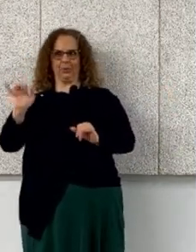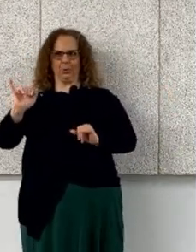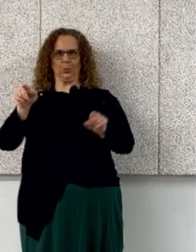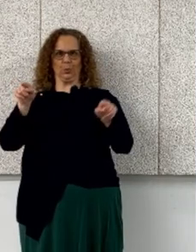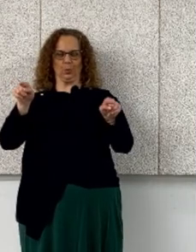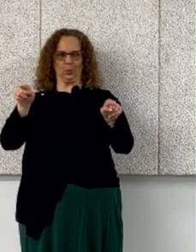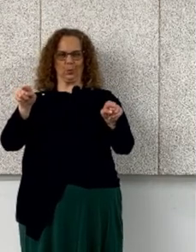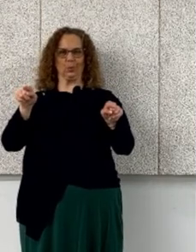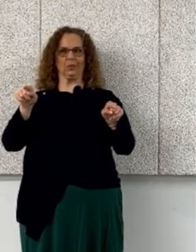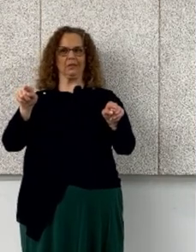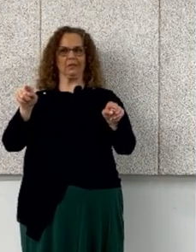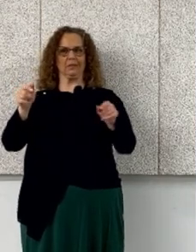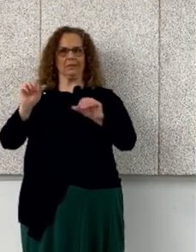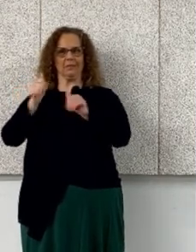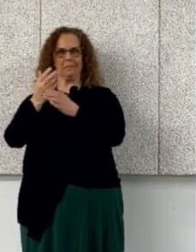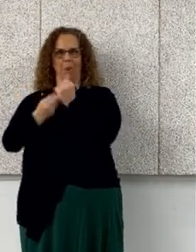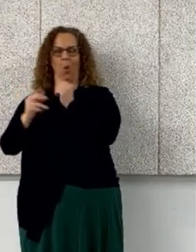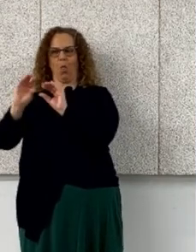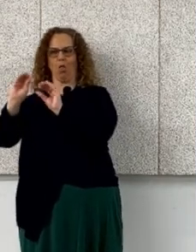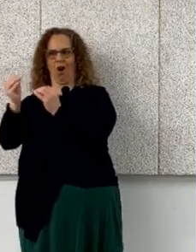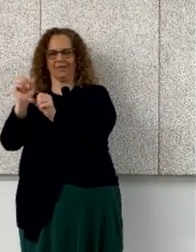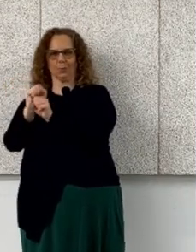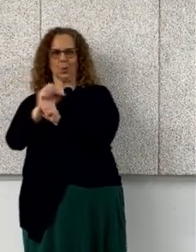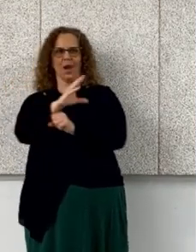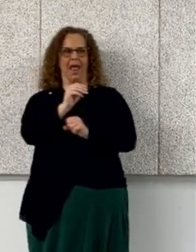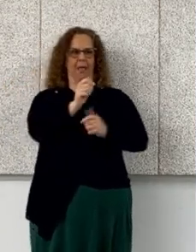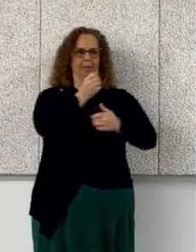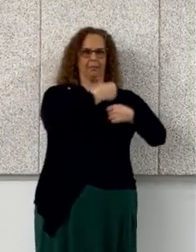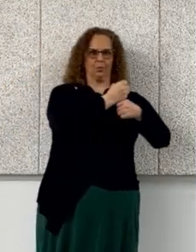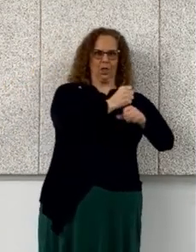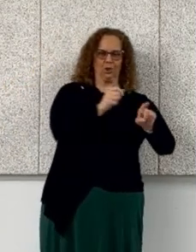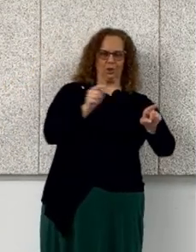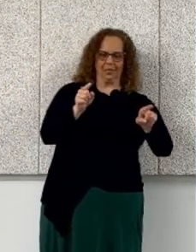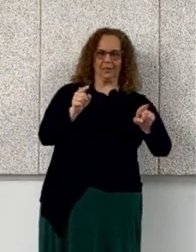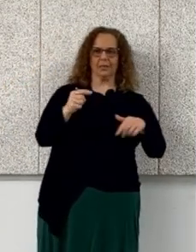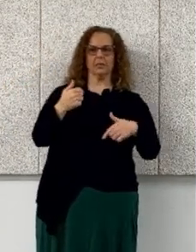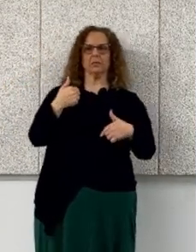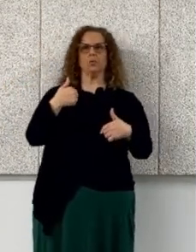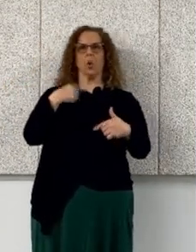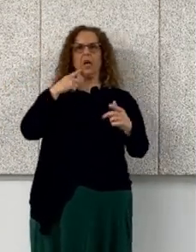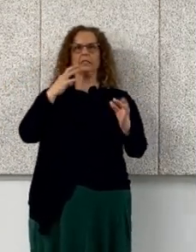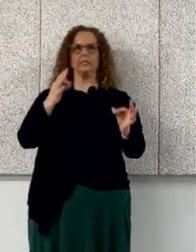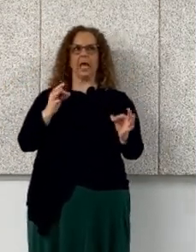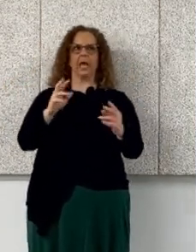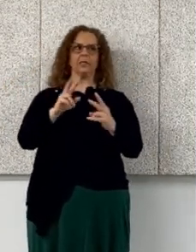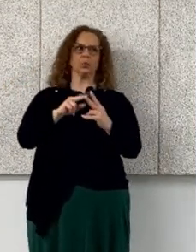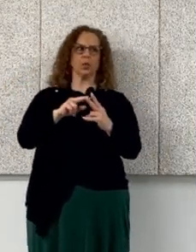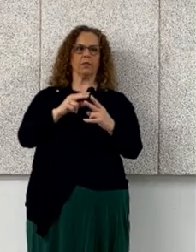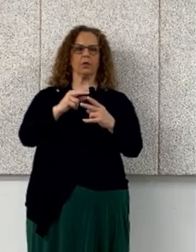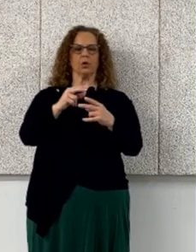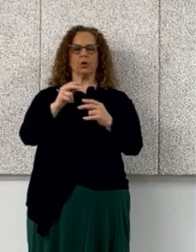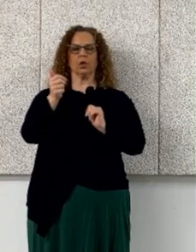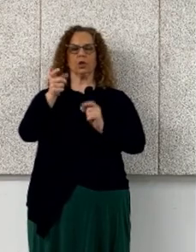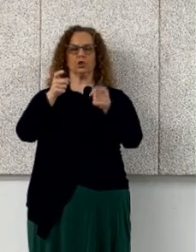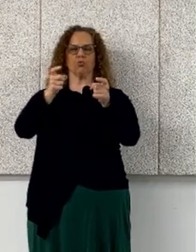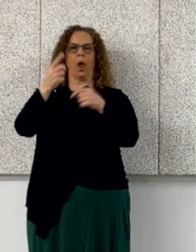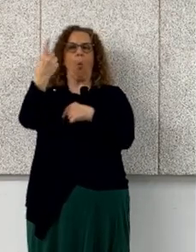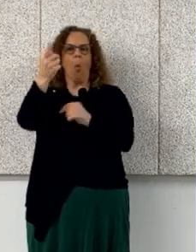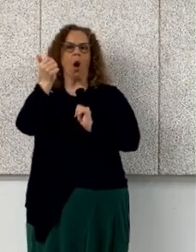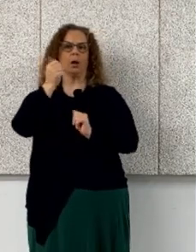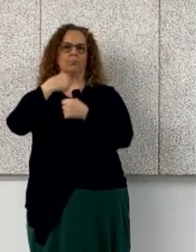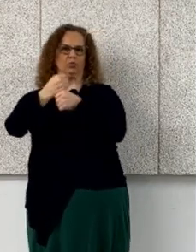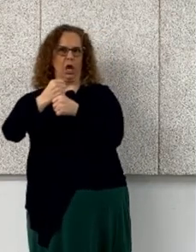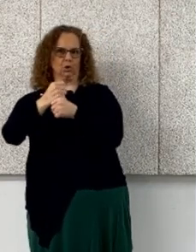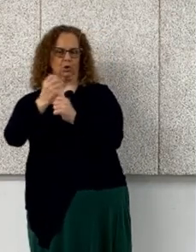intentional decision to do a show a year or let it be for many reasons. But it